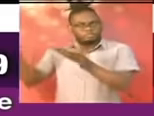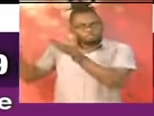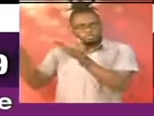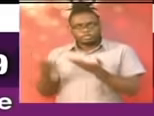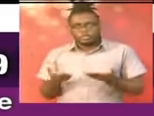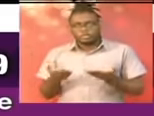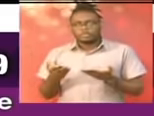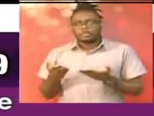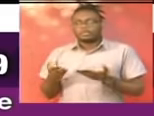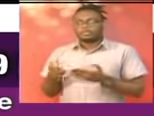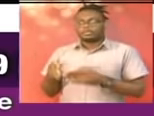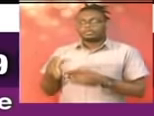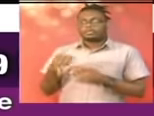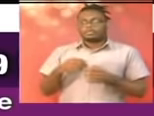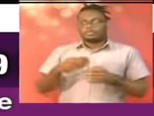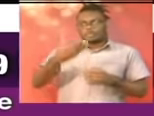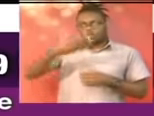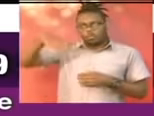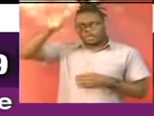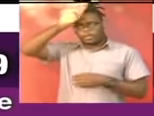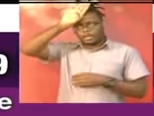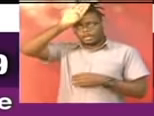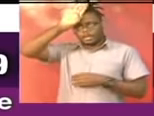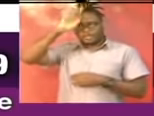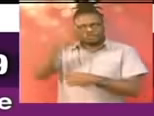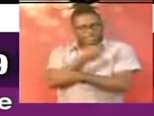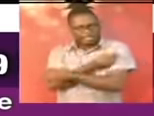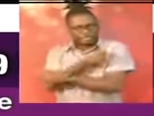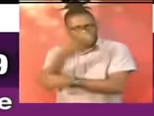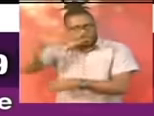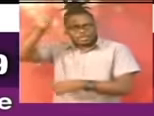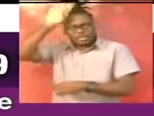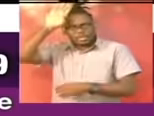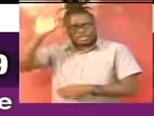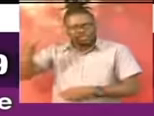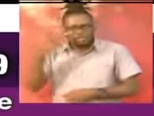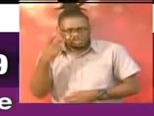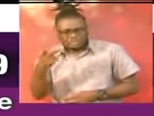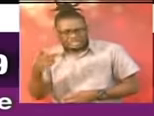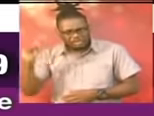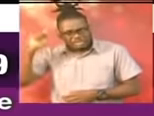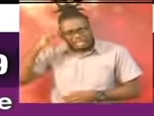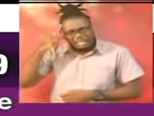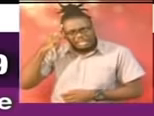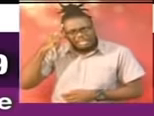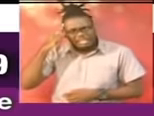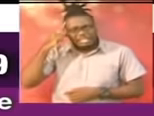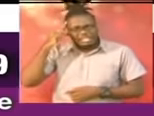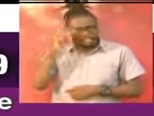will consideration be given? And will these vaccines fall under the COVAX facility?